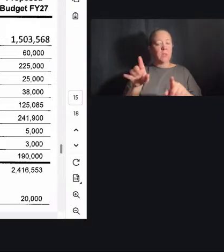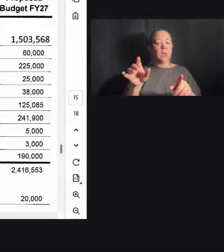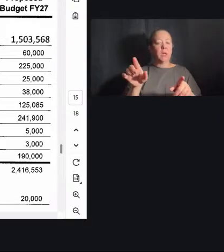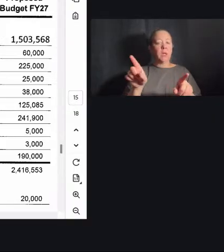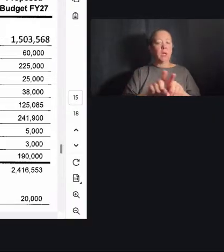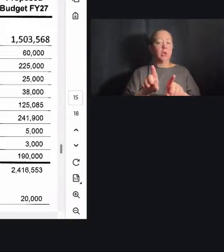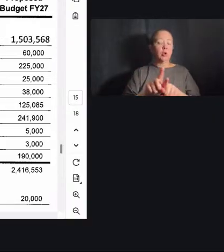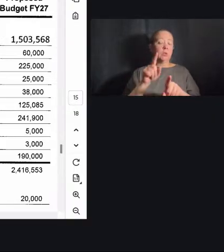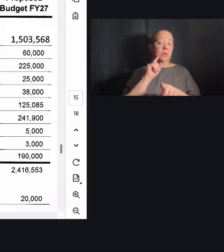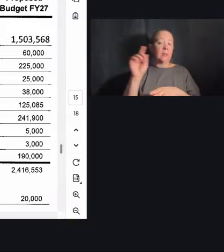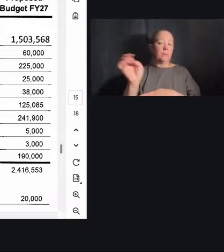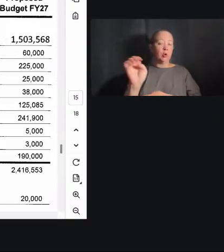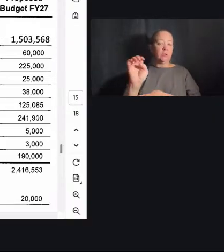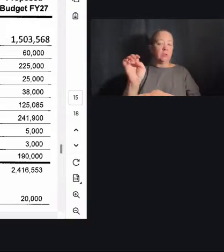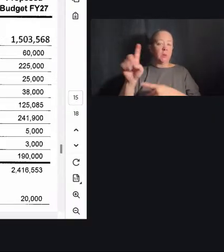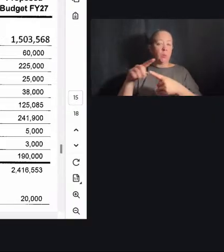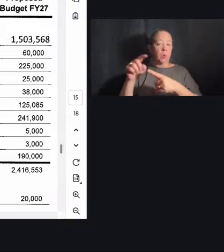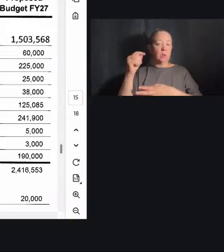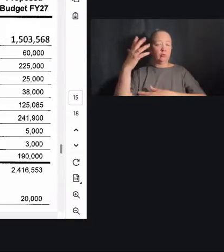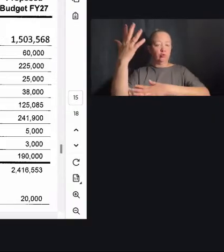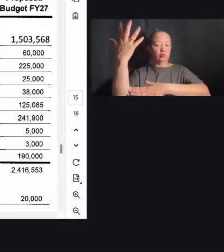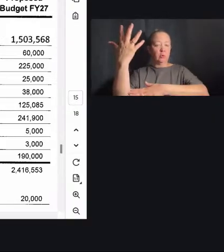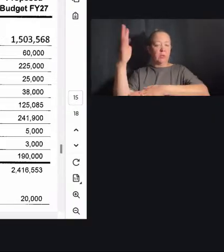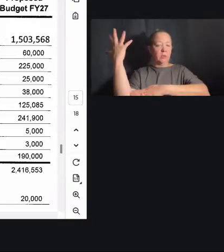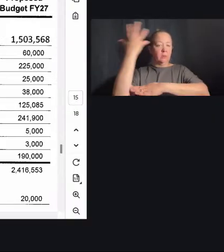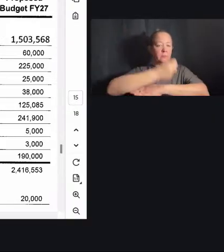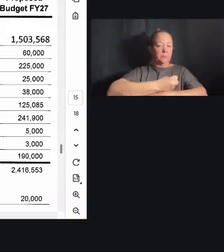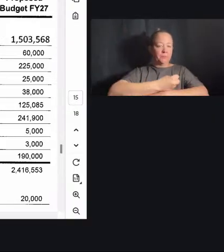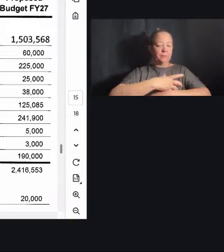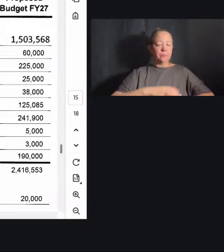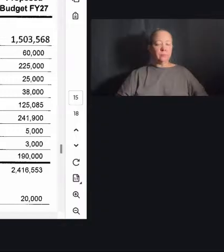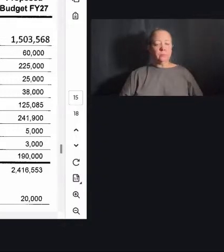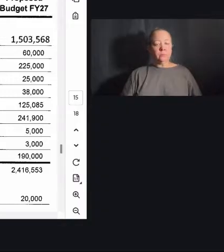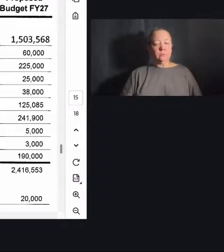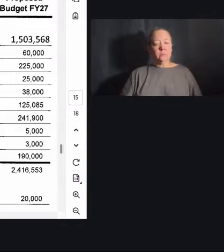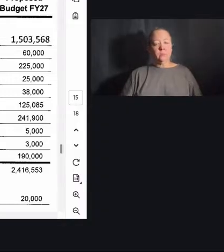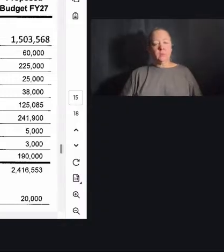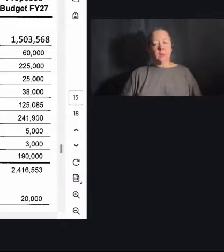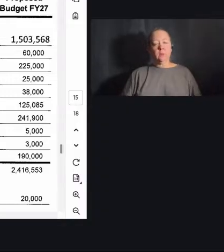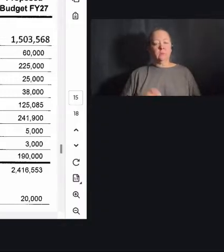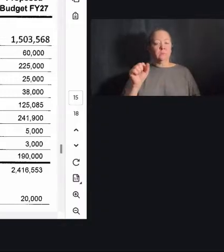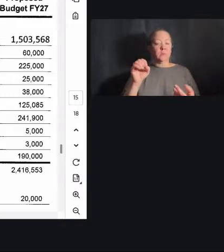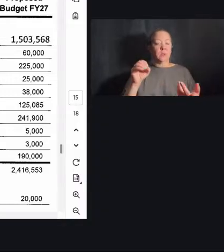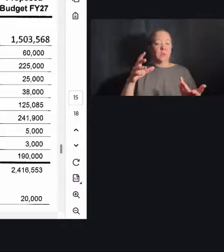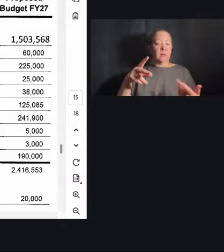fall across. Okay. Although I'd like Pepco to respond first, because if there's a line, they might clear the road for us.